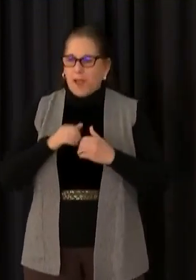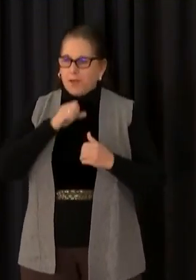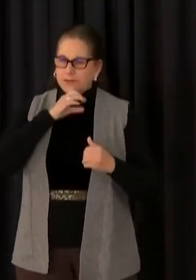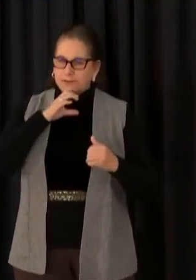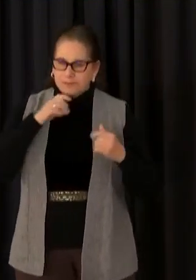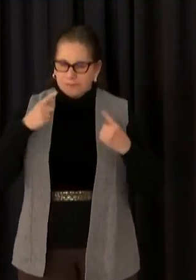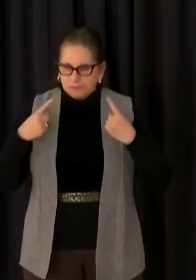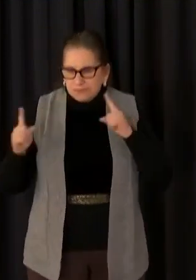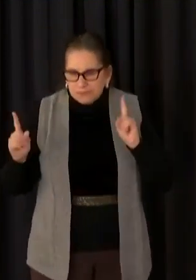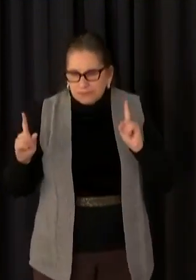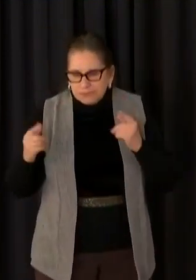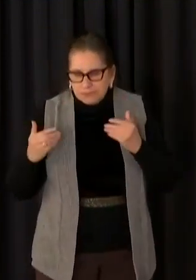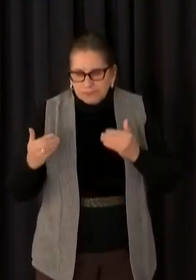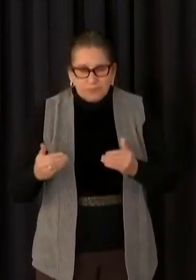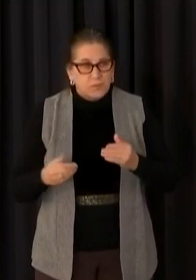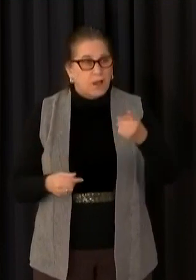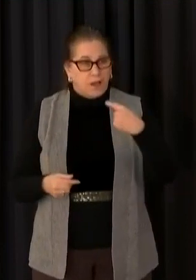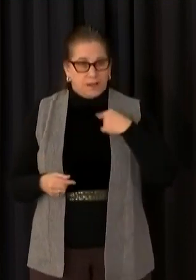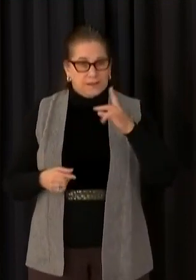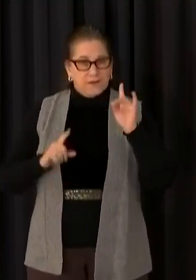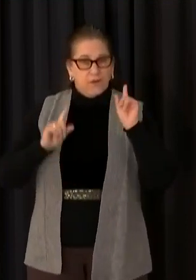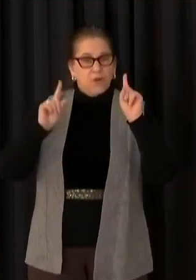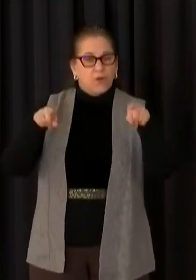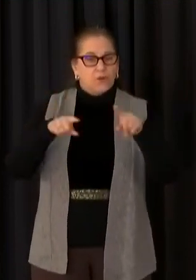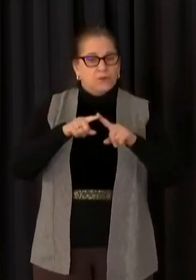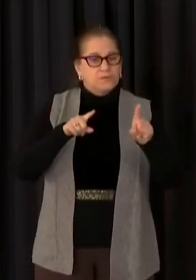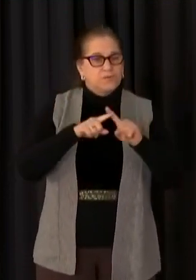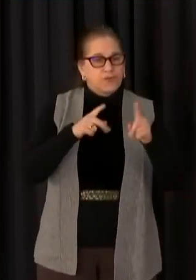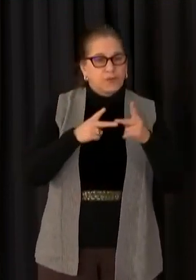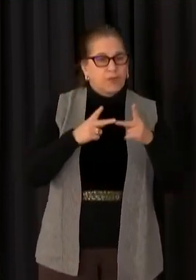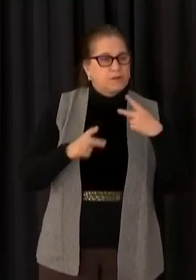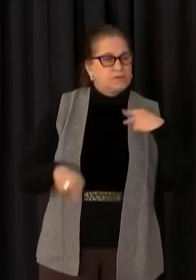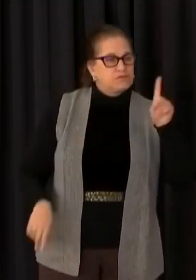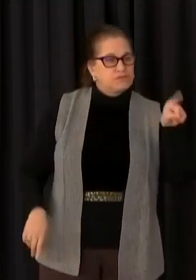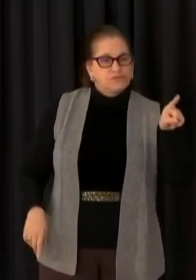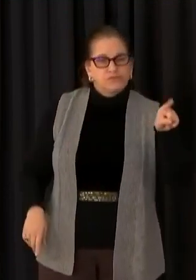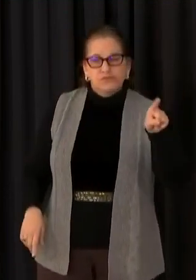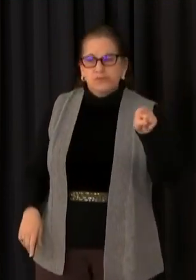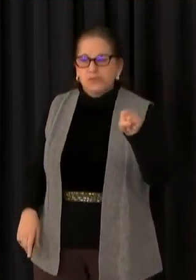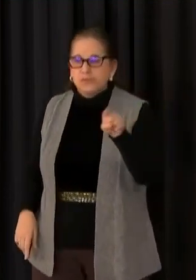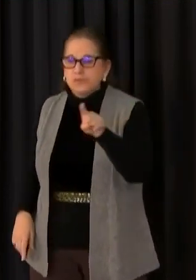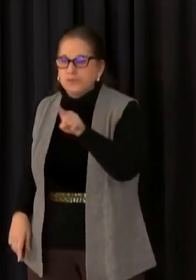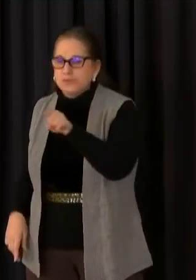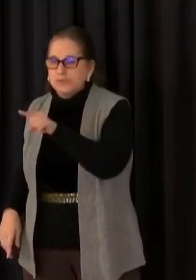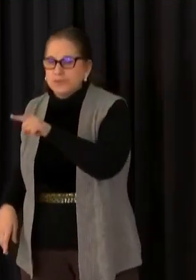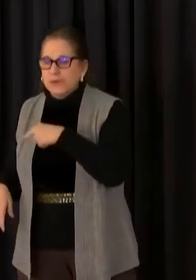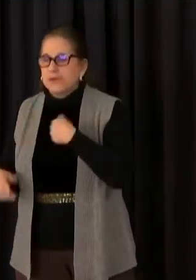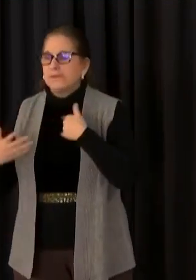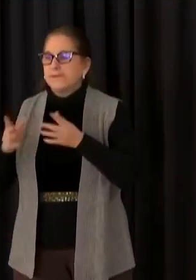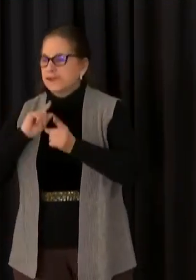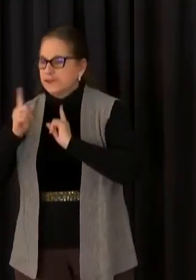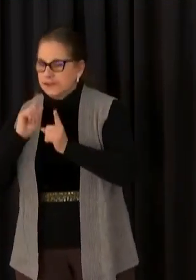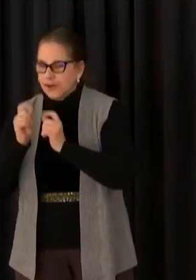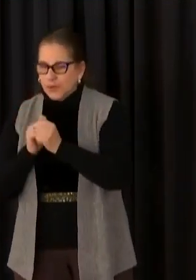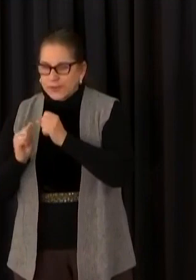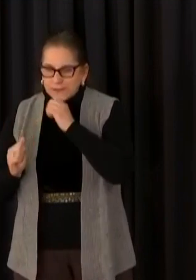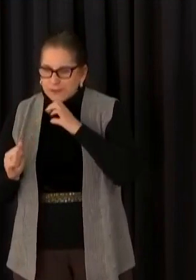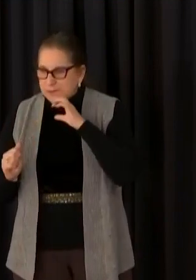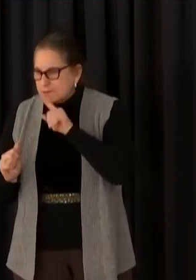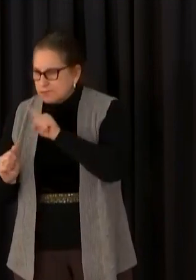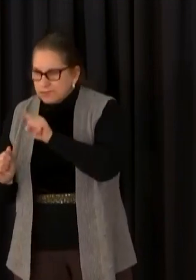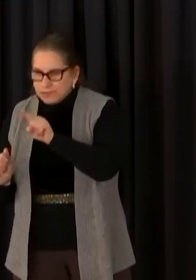out in the field yesterday to a number of the sites to be able to speak to seniors beyond what we received